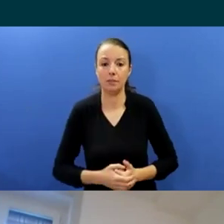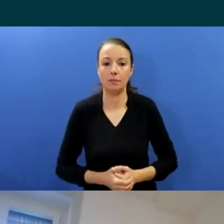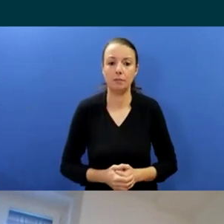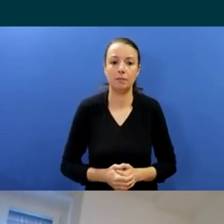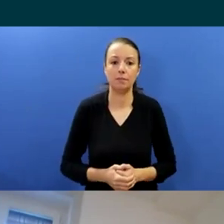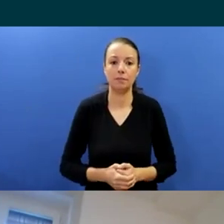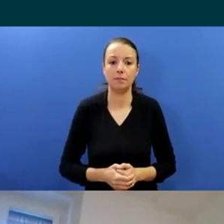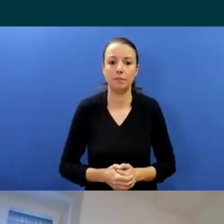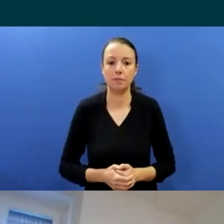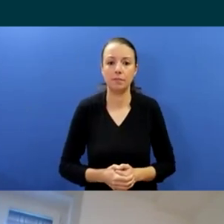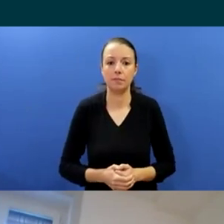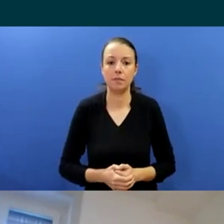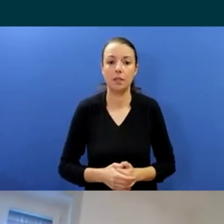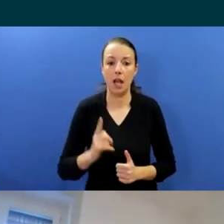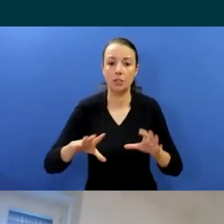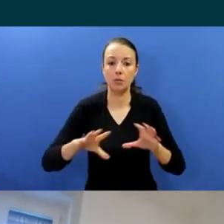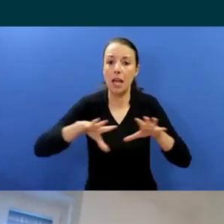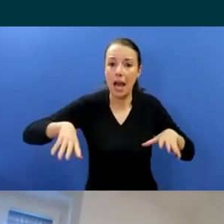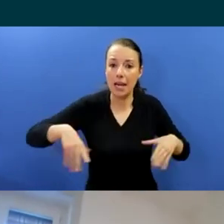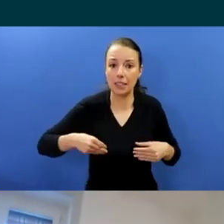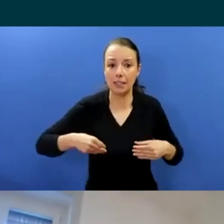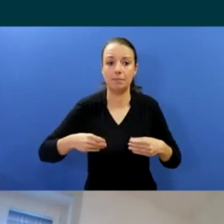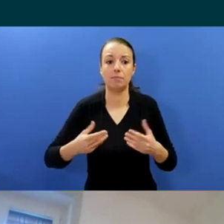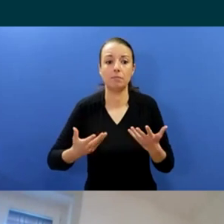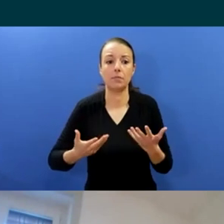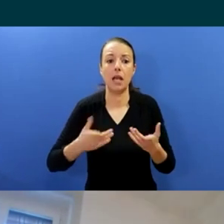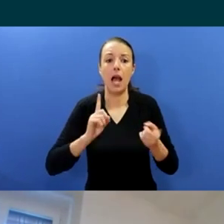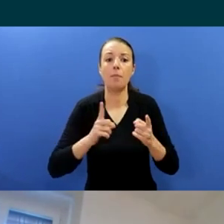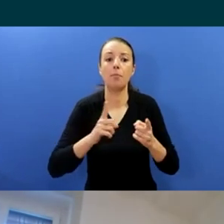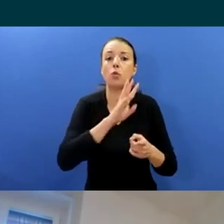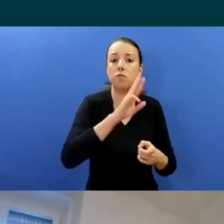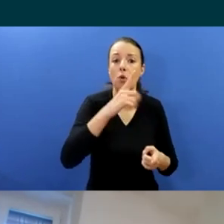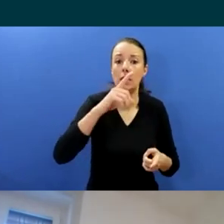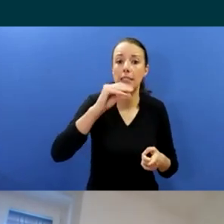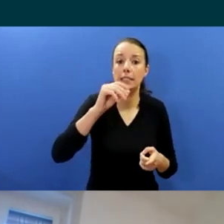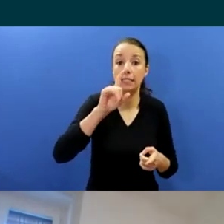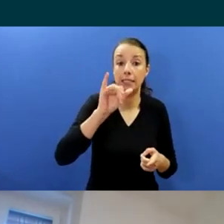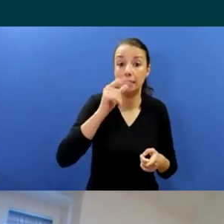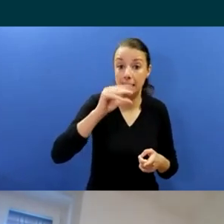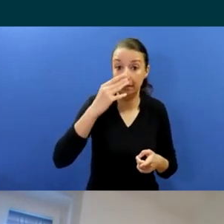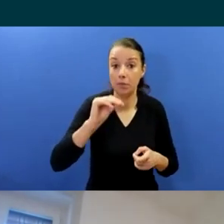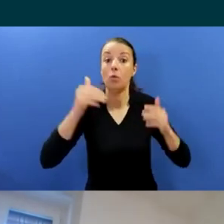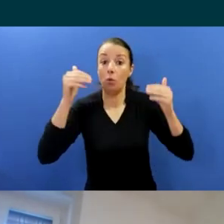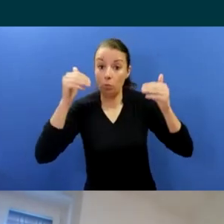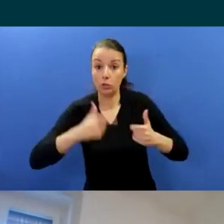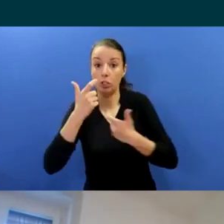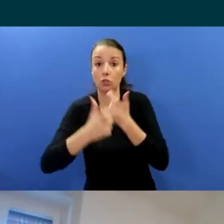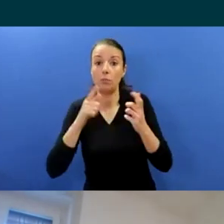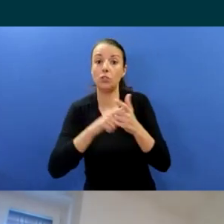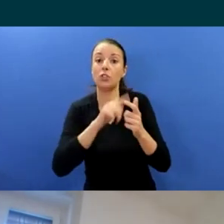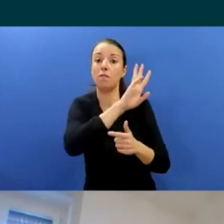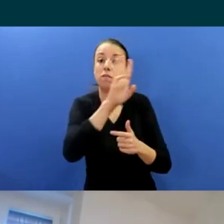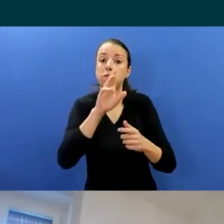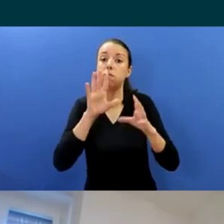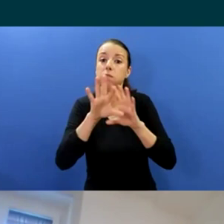on Decidim. So on Decidim, it's also possible to create a closed group. It's not always open. You can also have closed groups